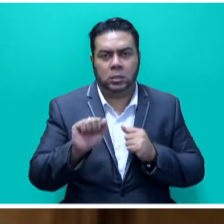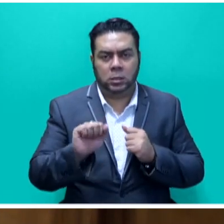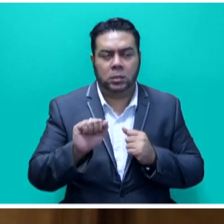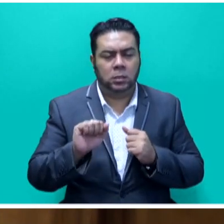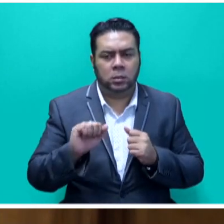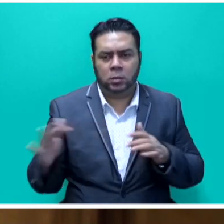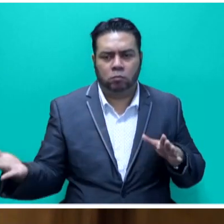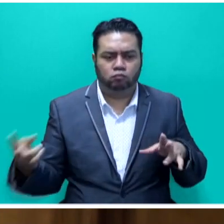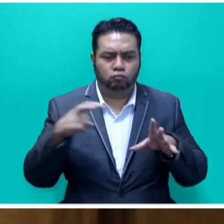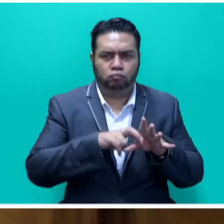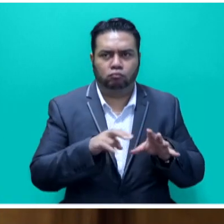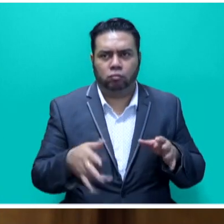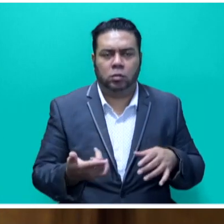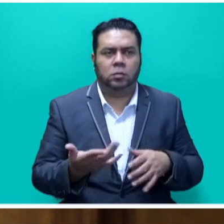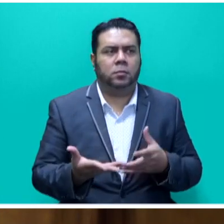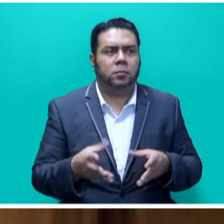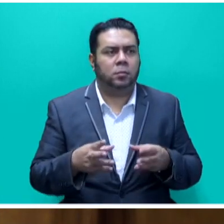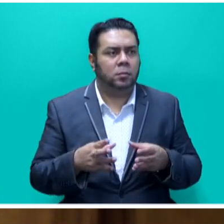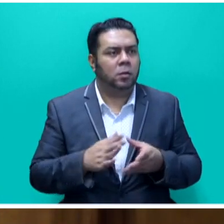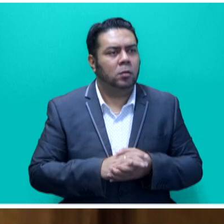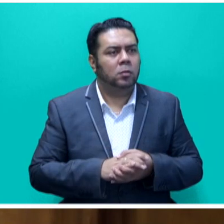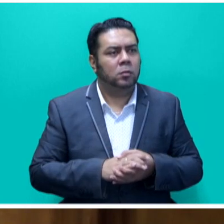who had faced difficulties in commuting to